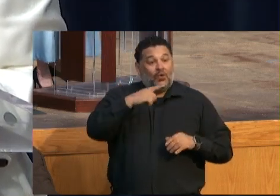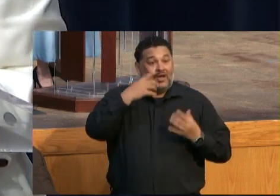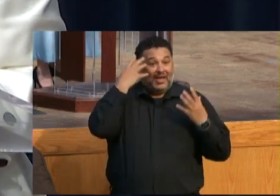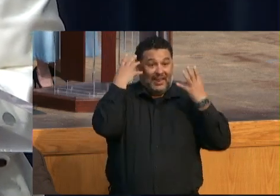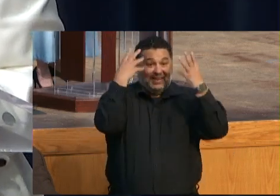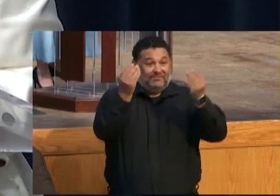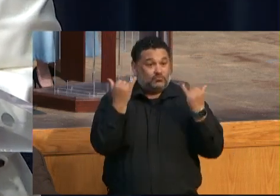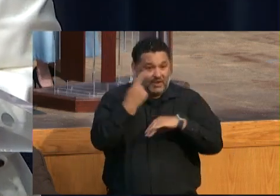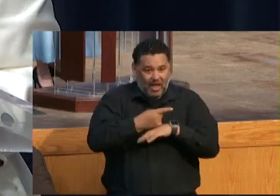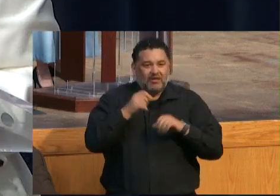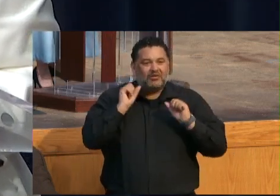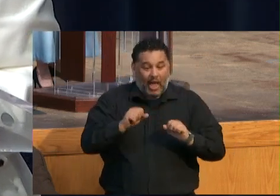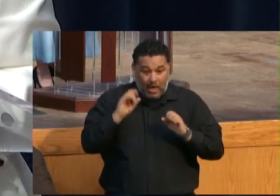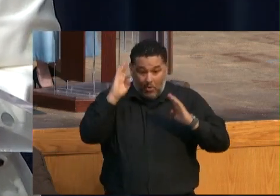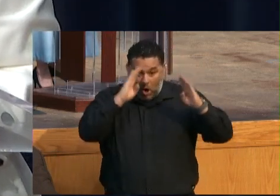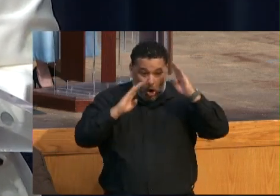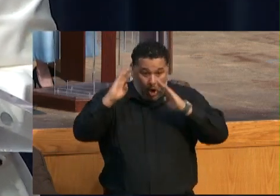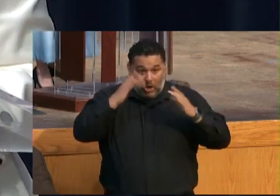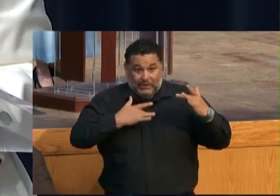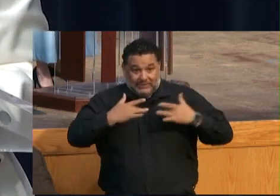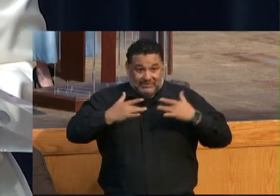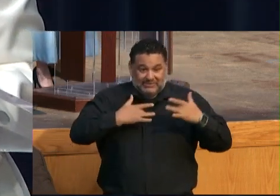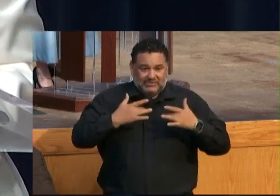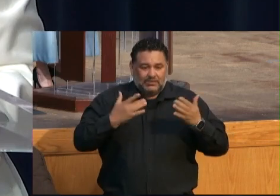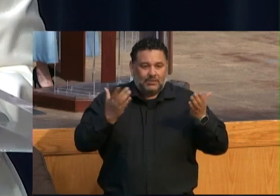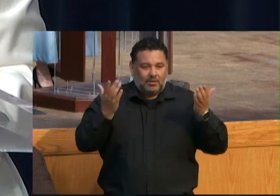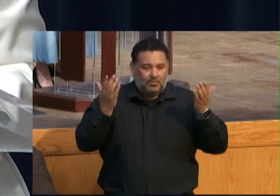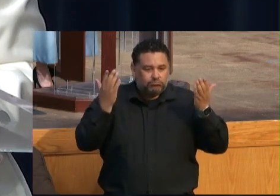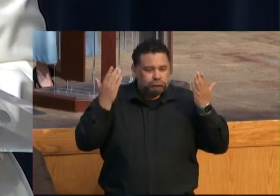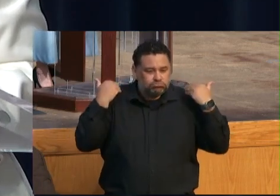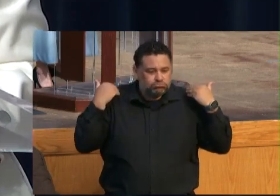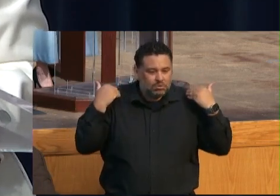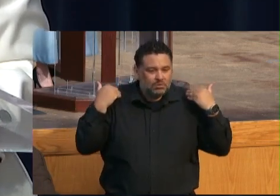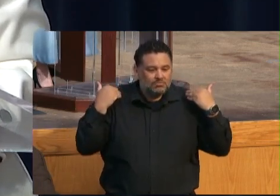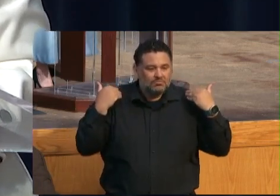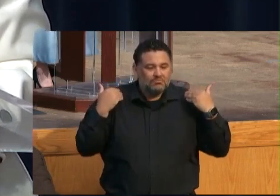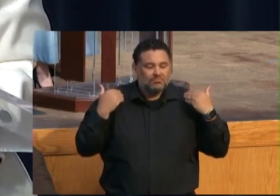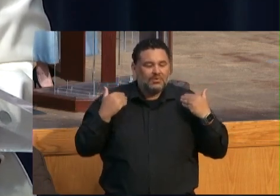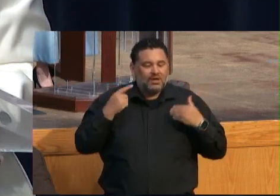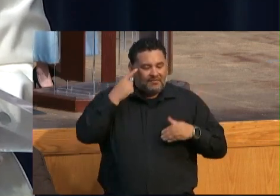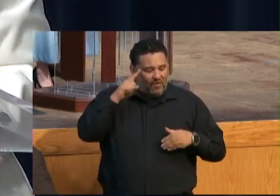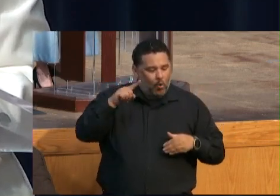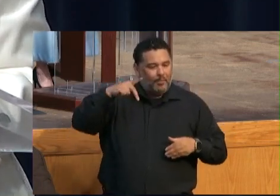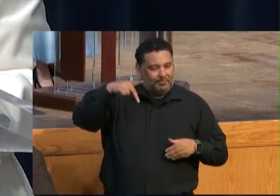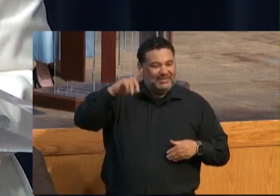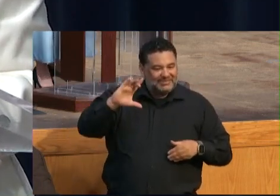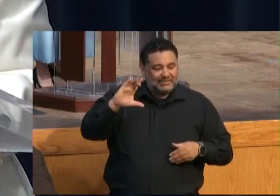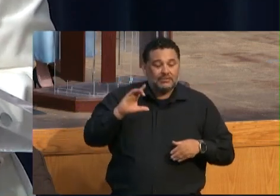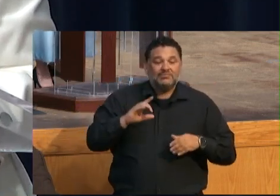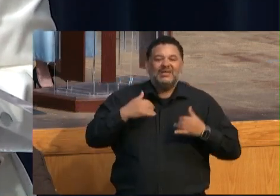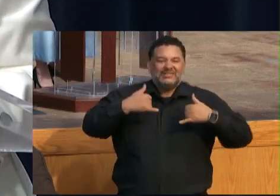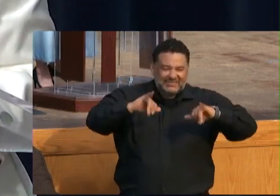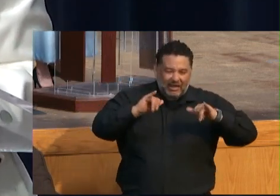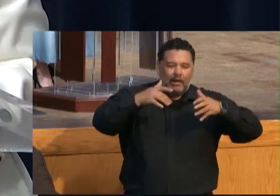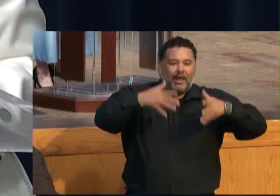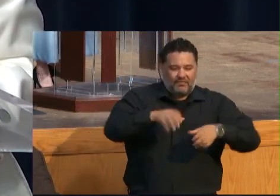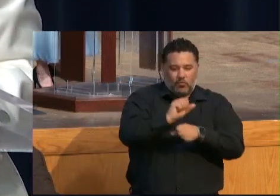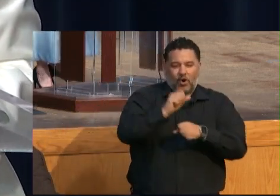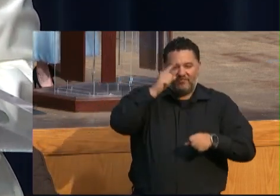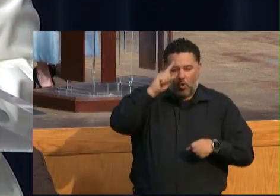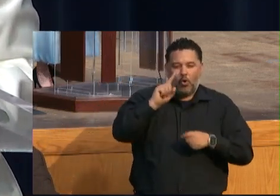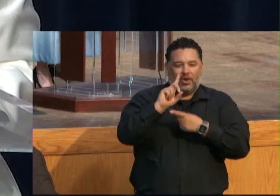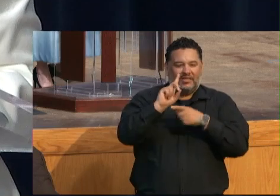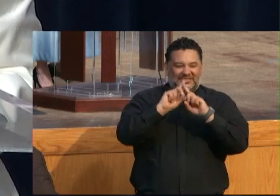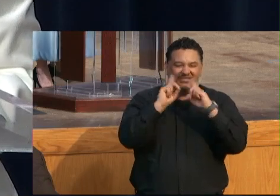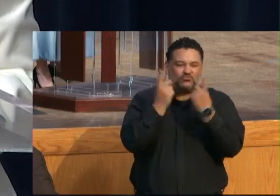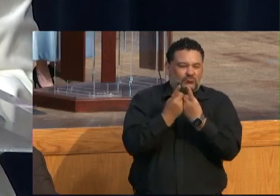that worry behind you for PC. We do have work we will have to do as a district, because there's not new